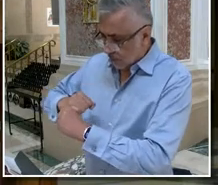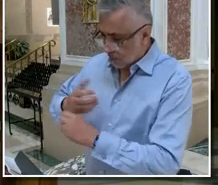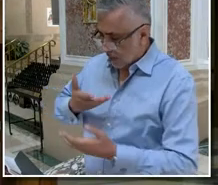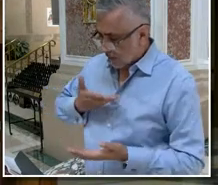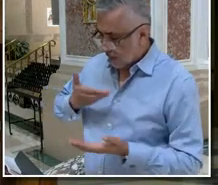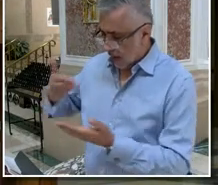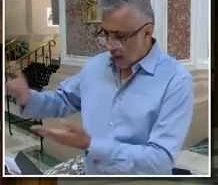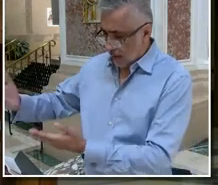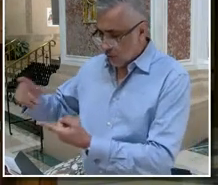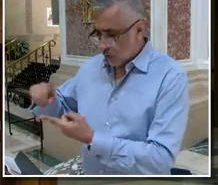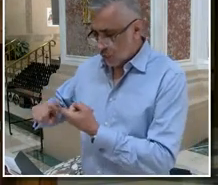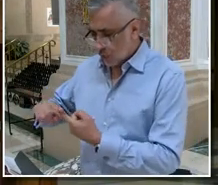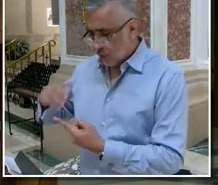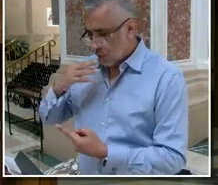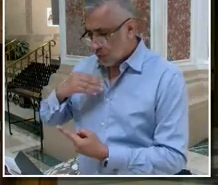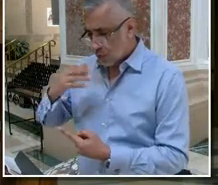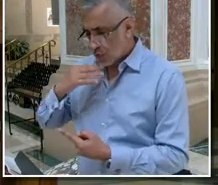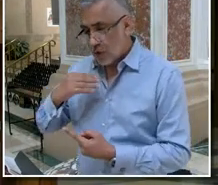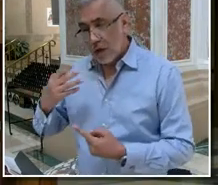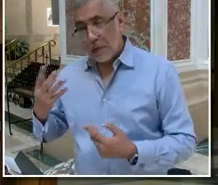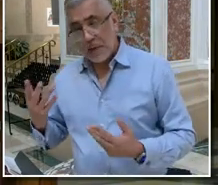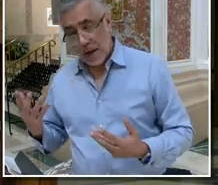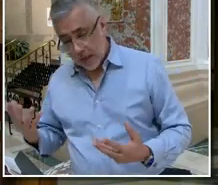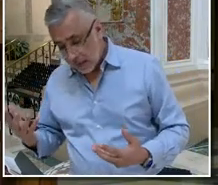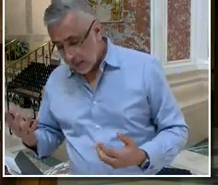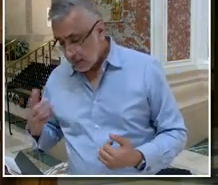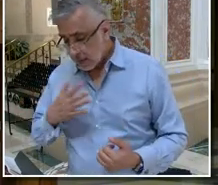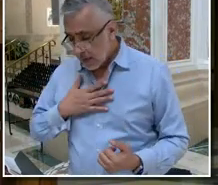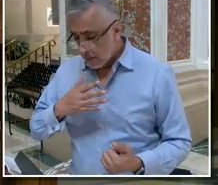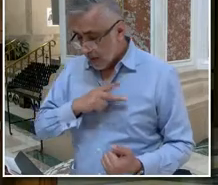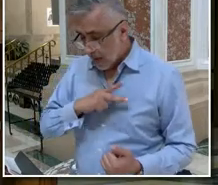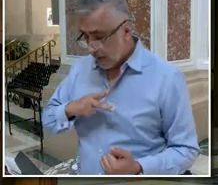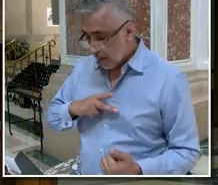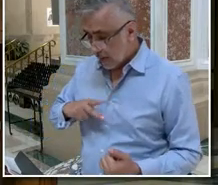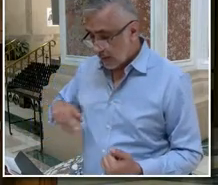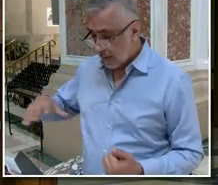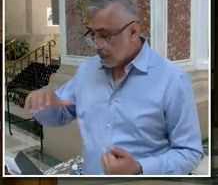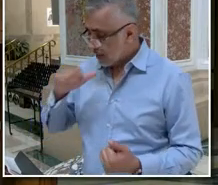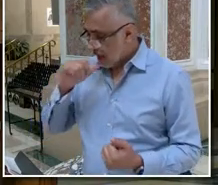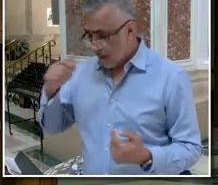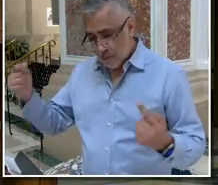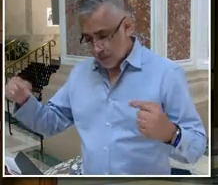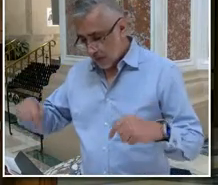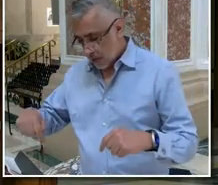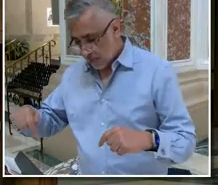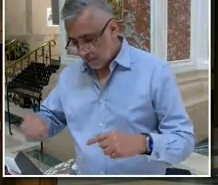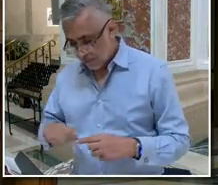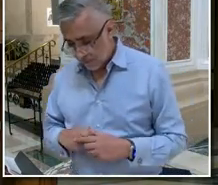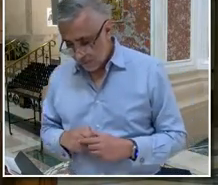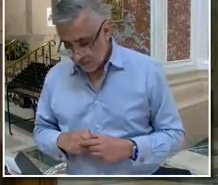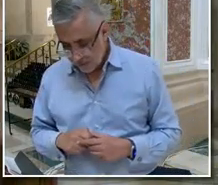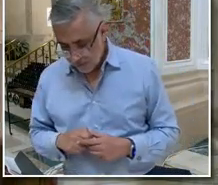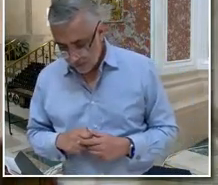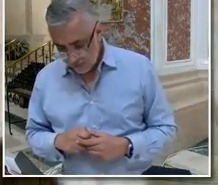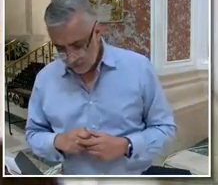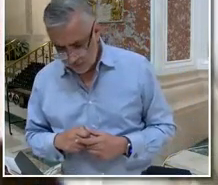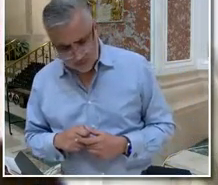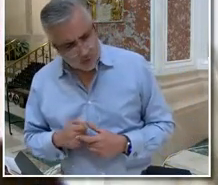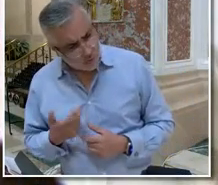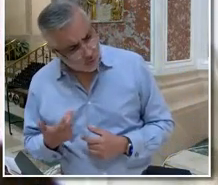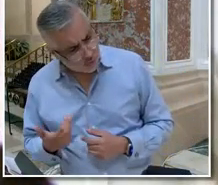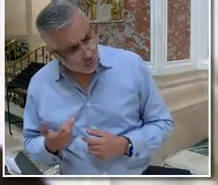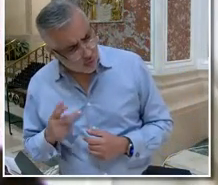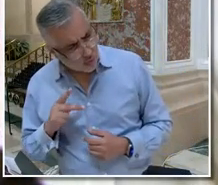Jews. But as it is, my kingdom is not here."